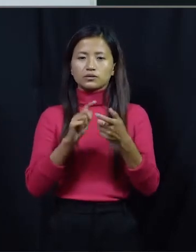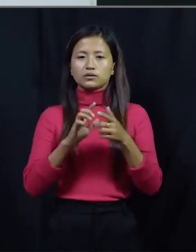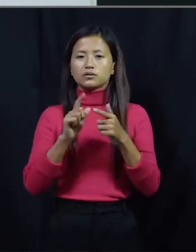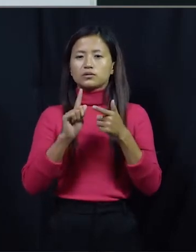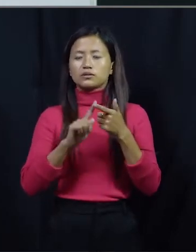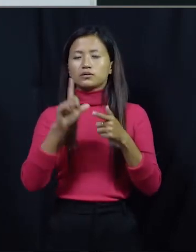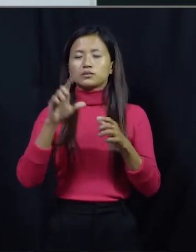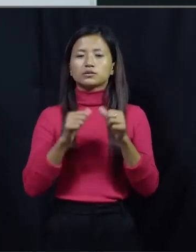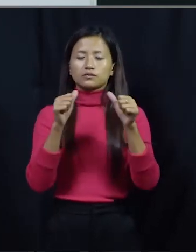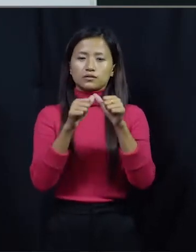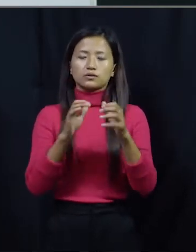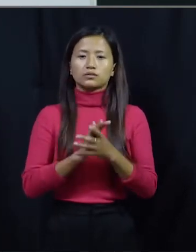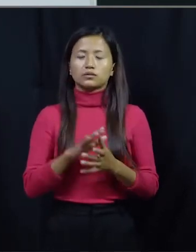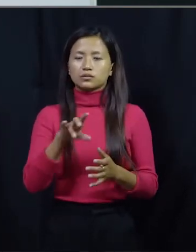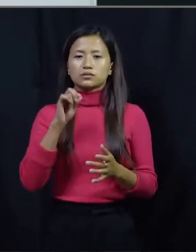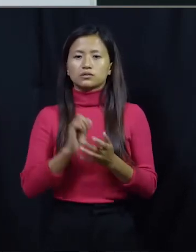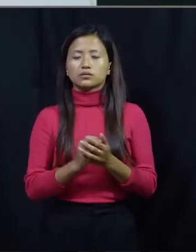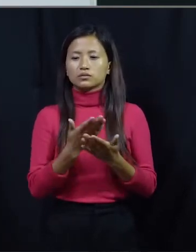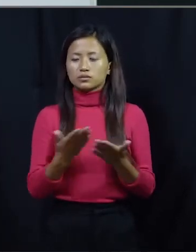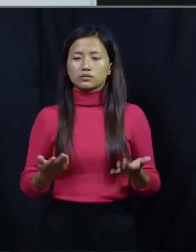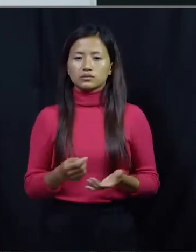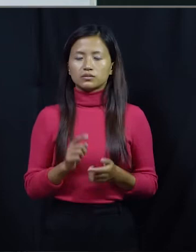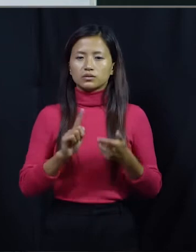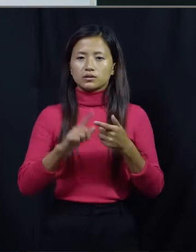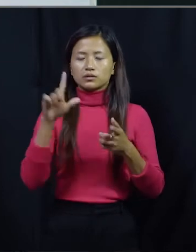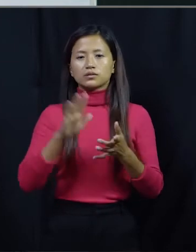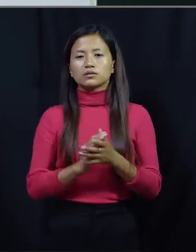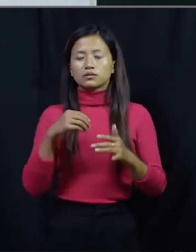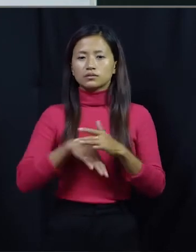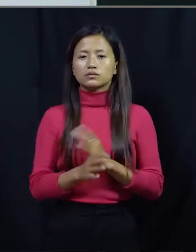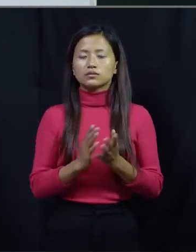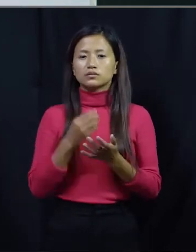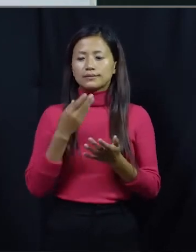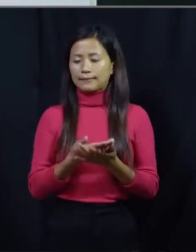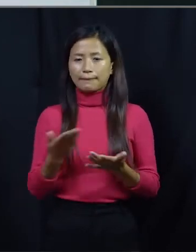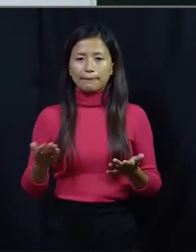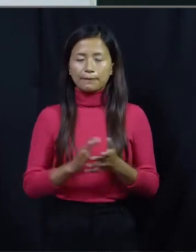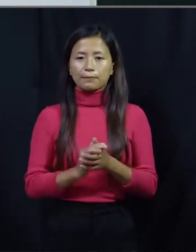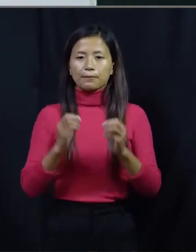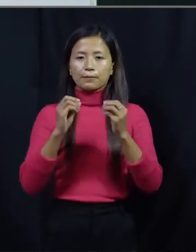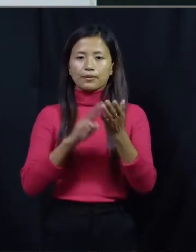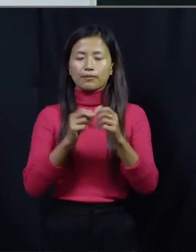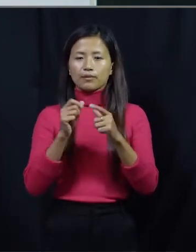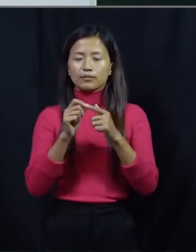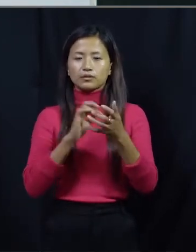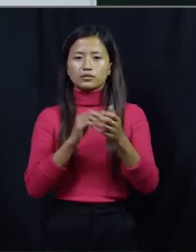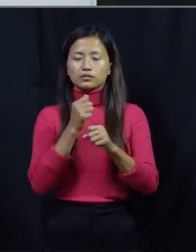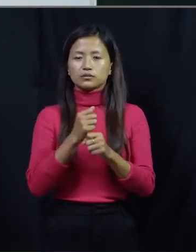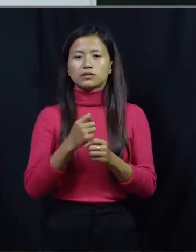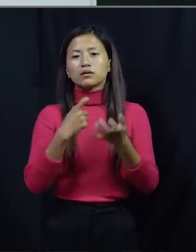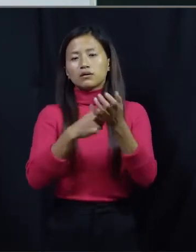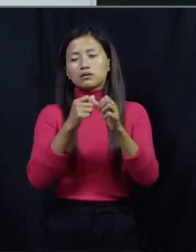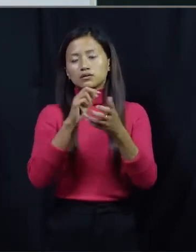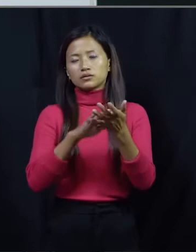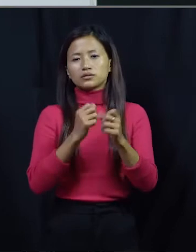A, right? Therefore, we take only those elements which are under this mapping. Okay, so that is range. All